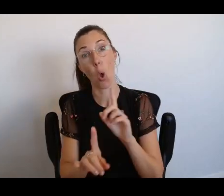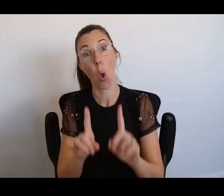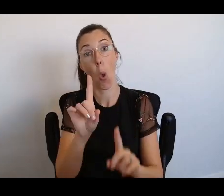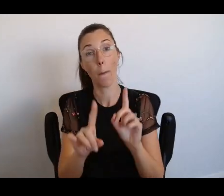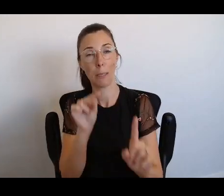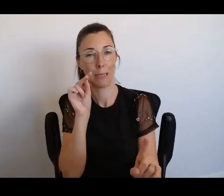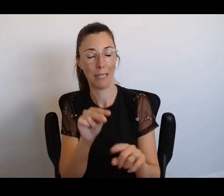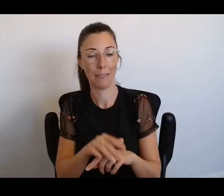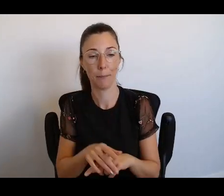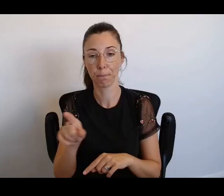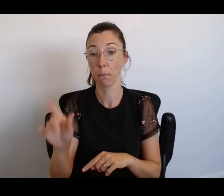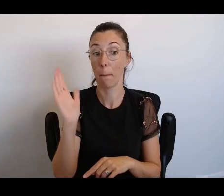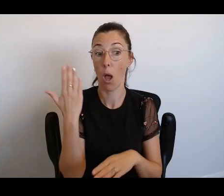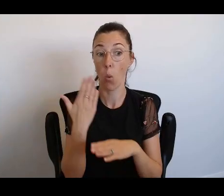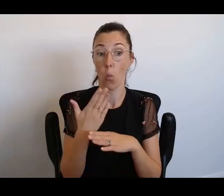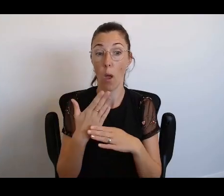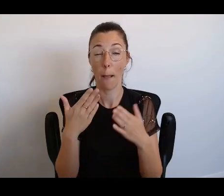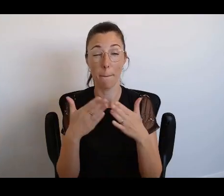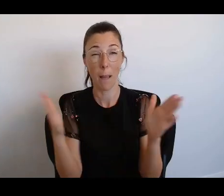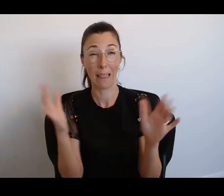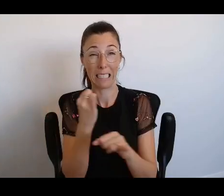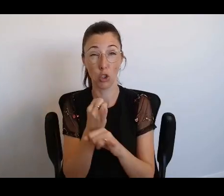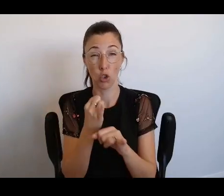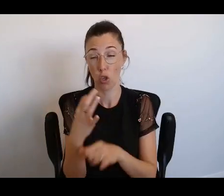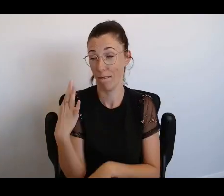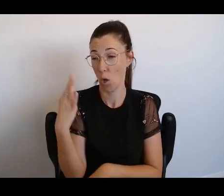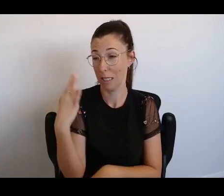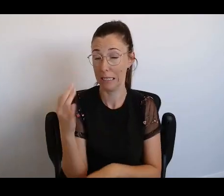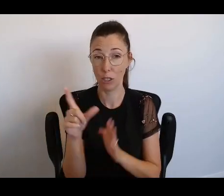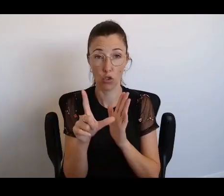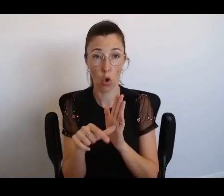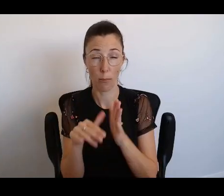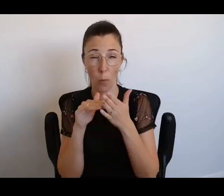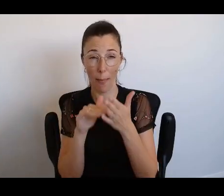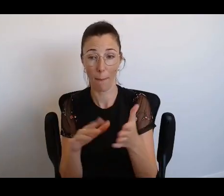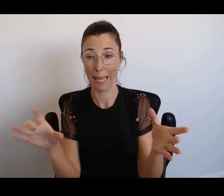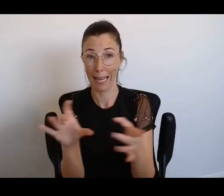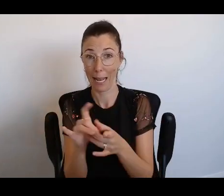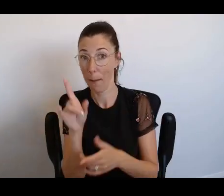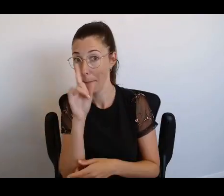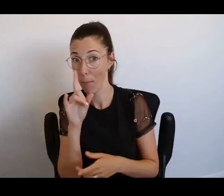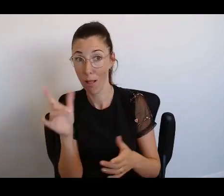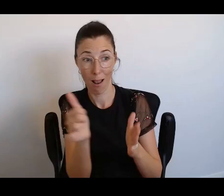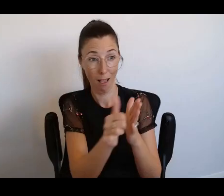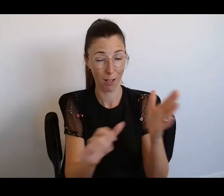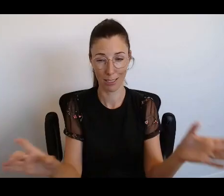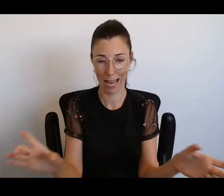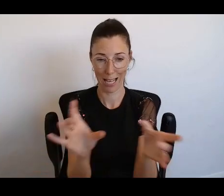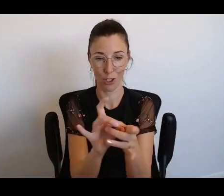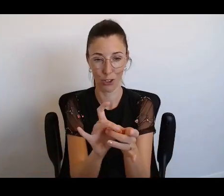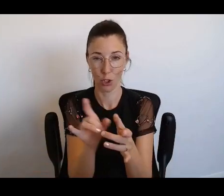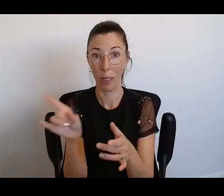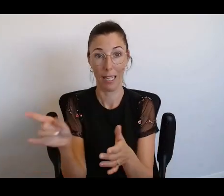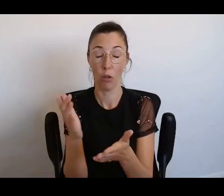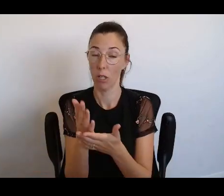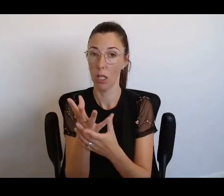and volunteered his time to help connect people and art together. So he lives and breathes the things that